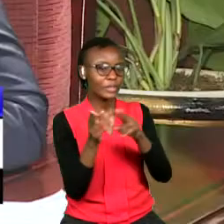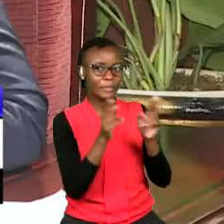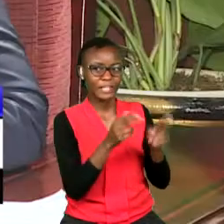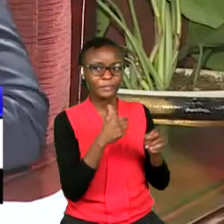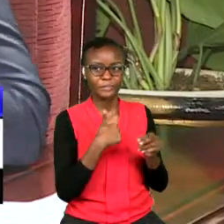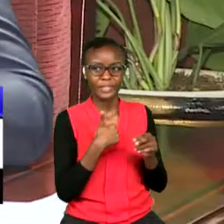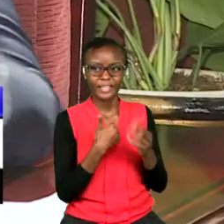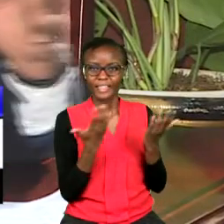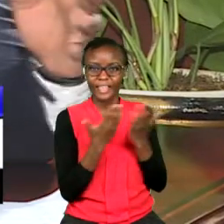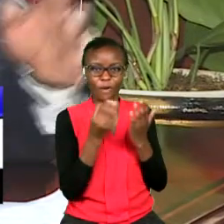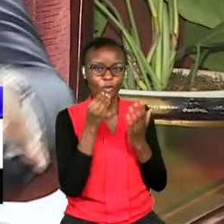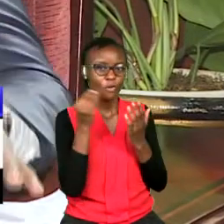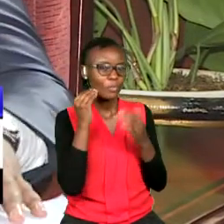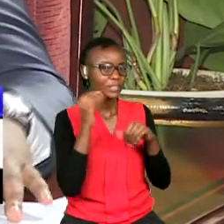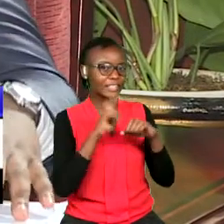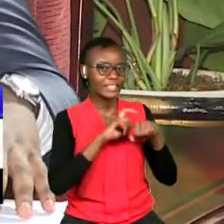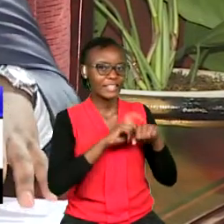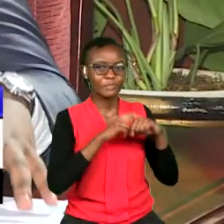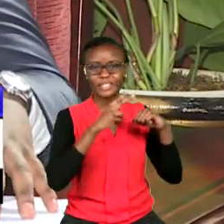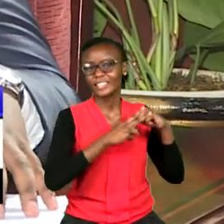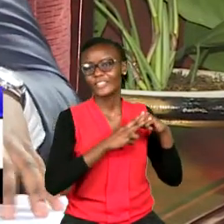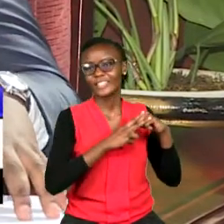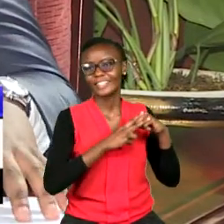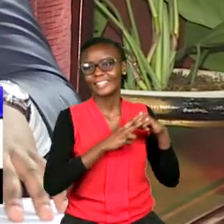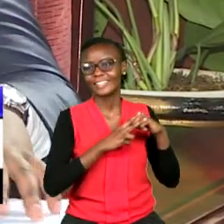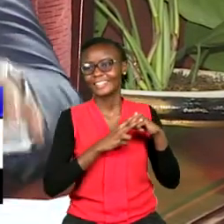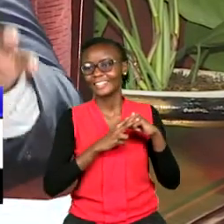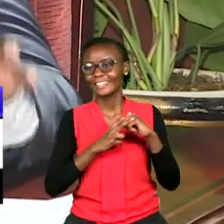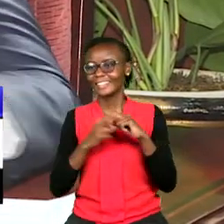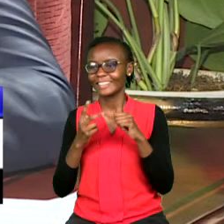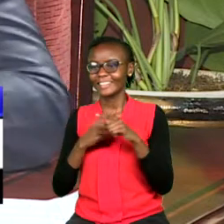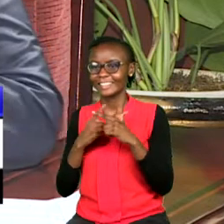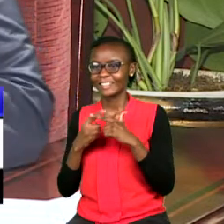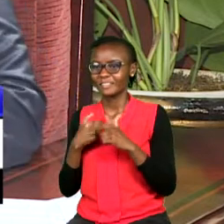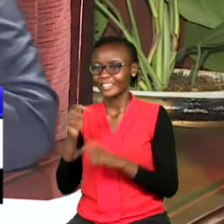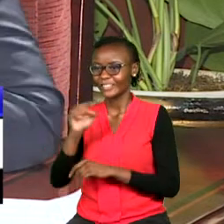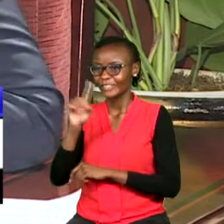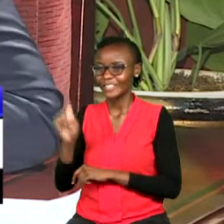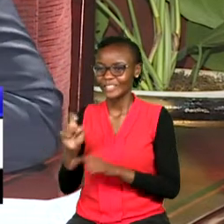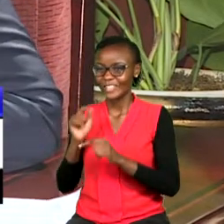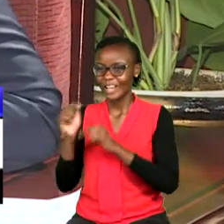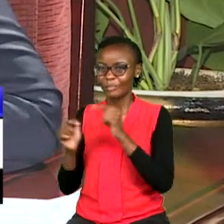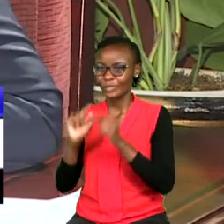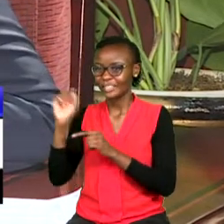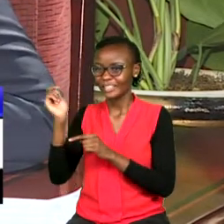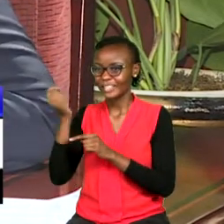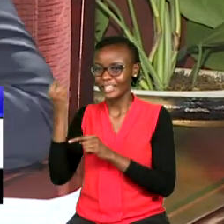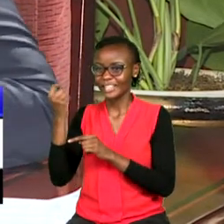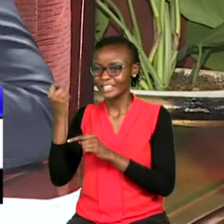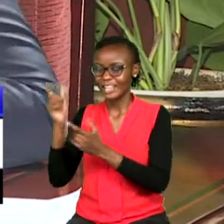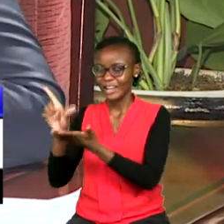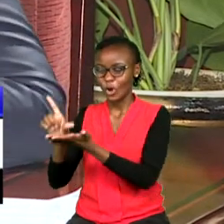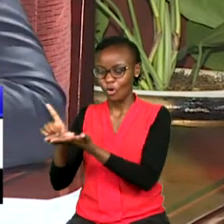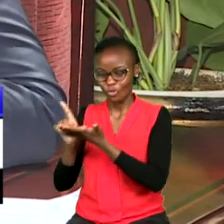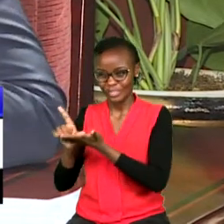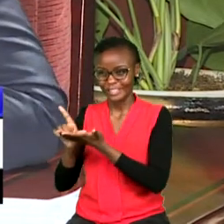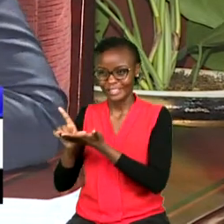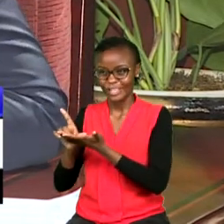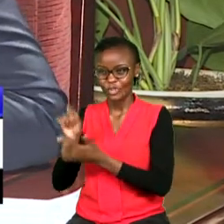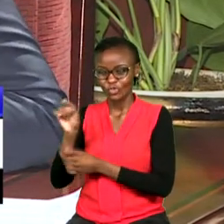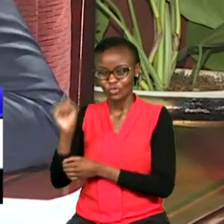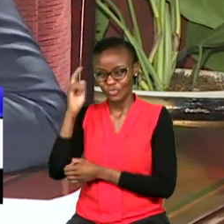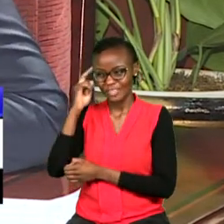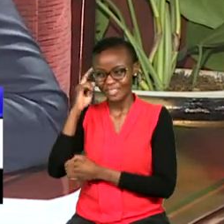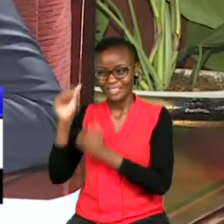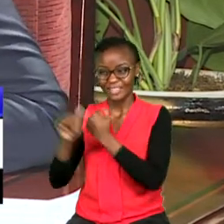at home at 7. Dr. Mwangi, it would be bad if I did not ask you about Kenya's debt. Do you see this as a